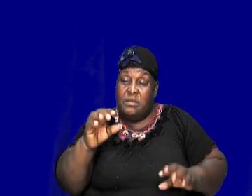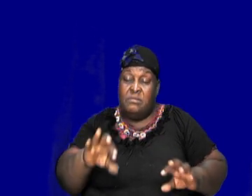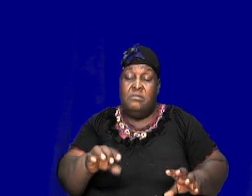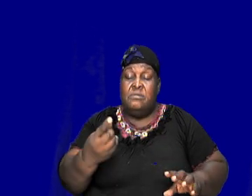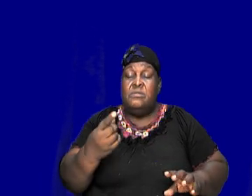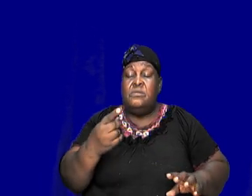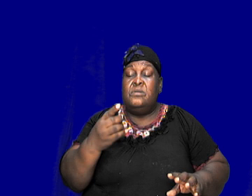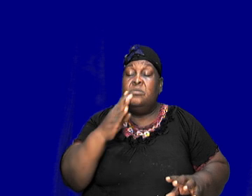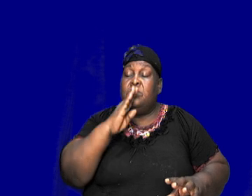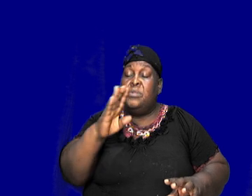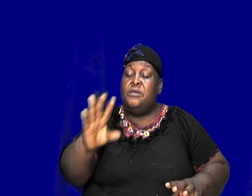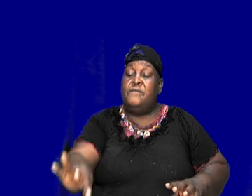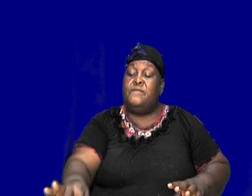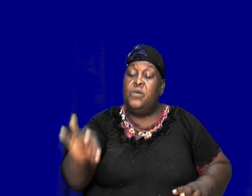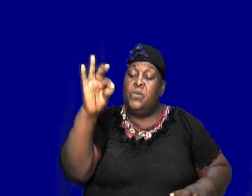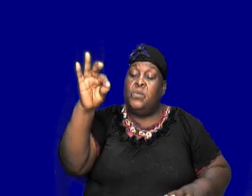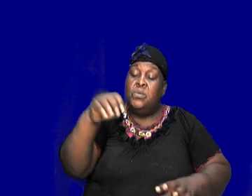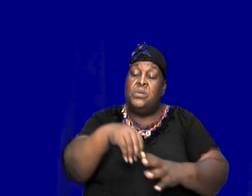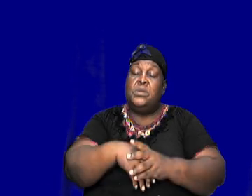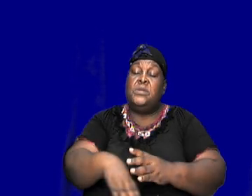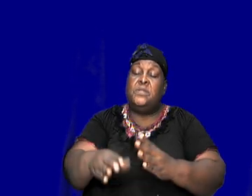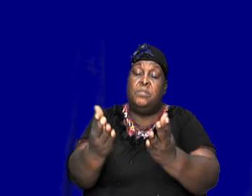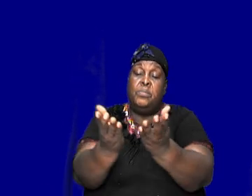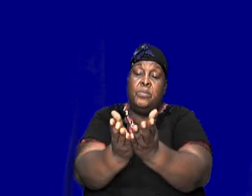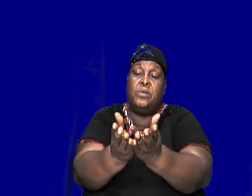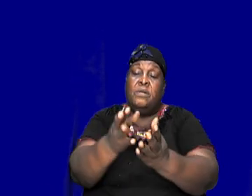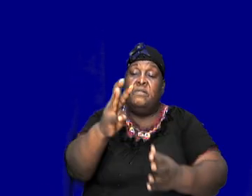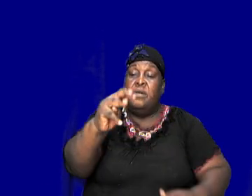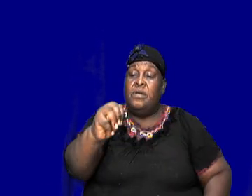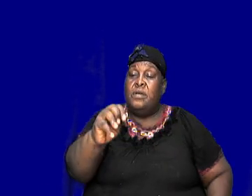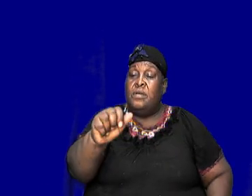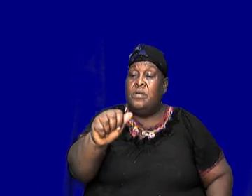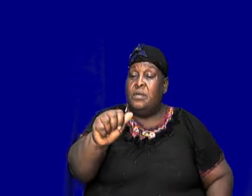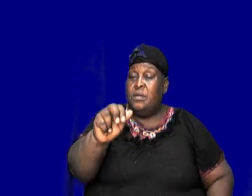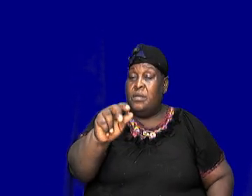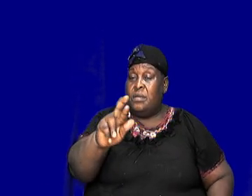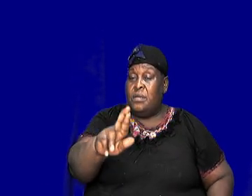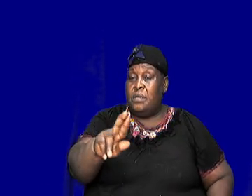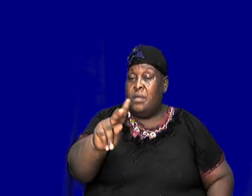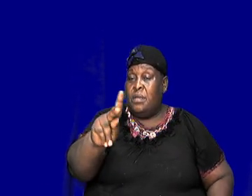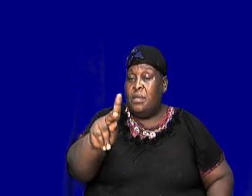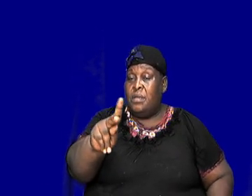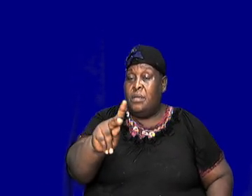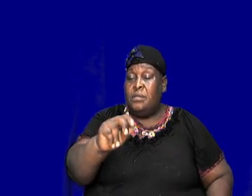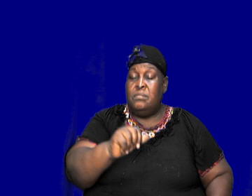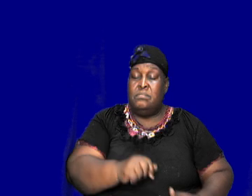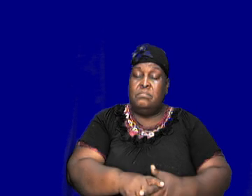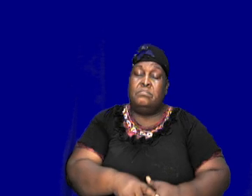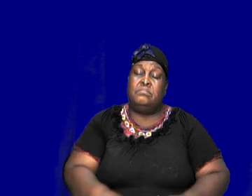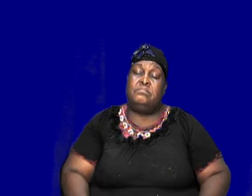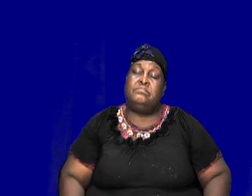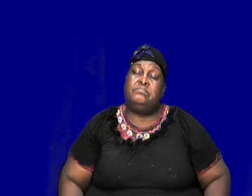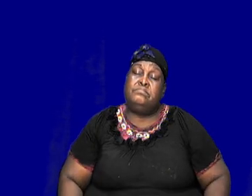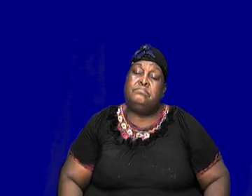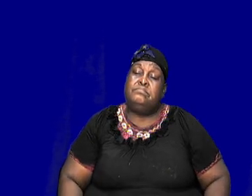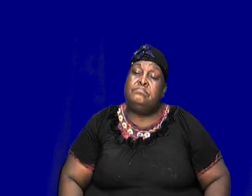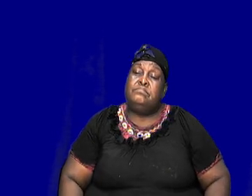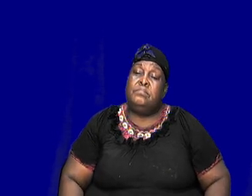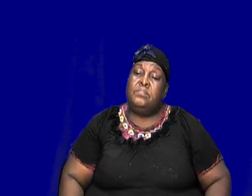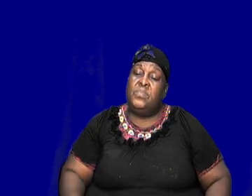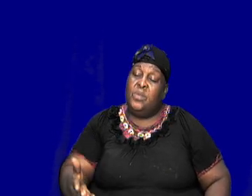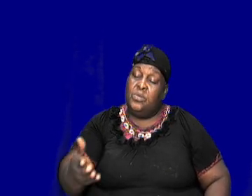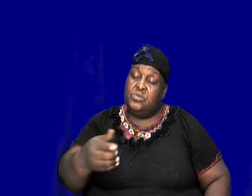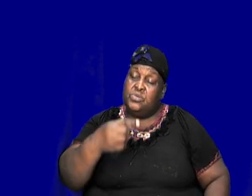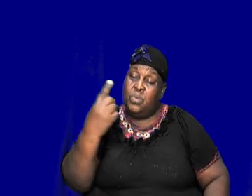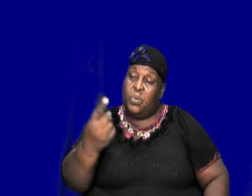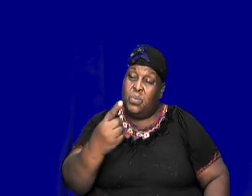Mark. So there are actually 88 incidents in the Bible. Now, when we say incidents, we're talking